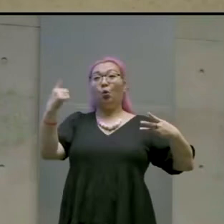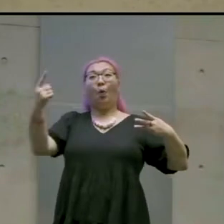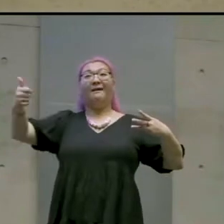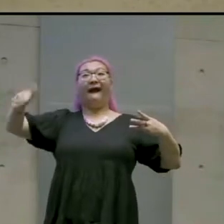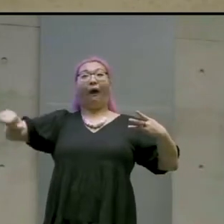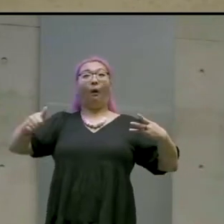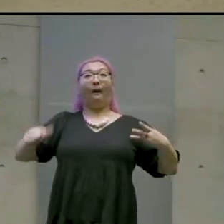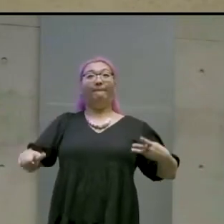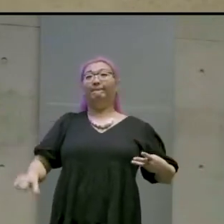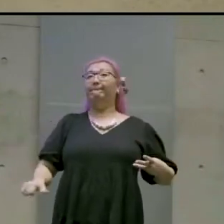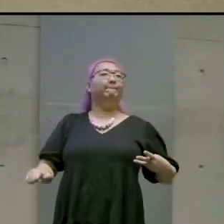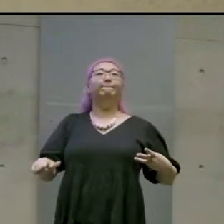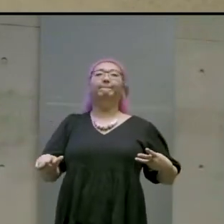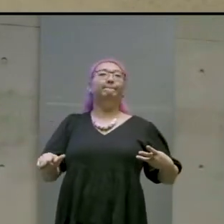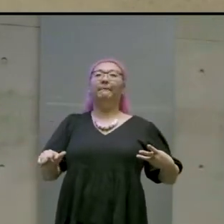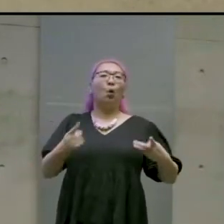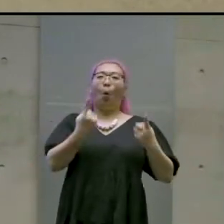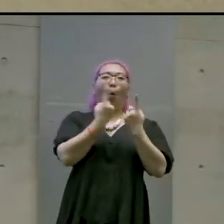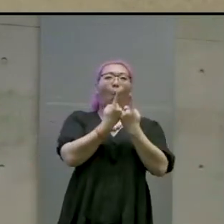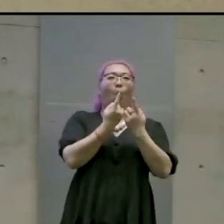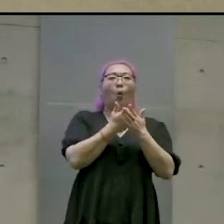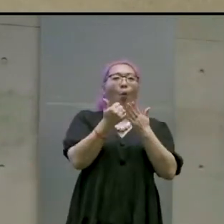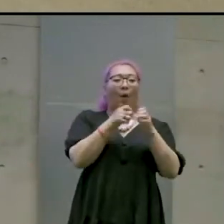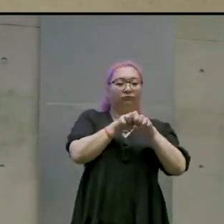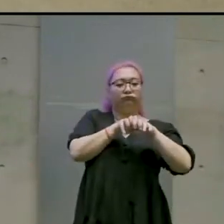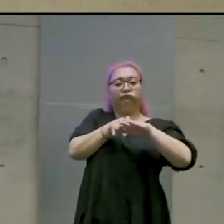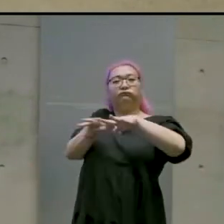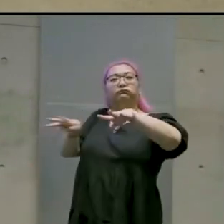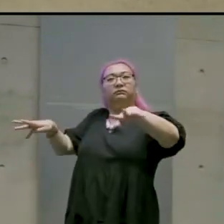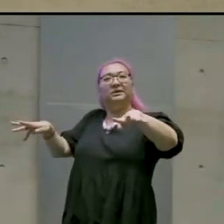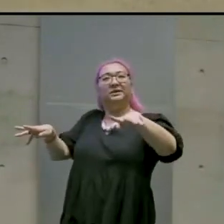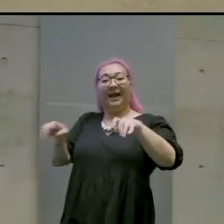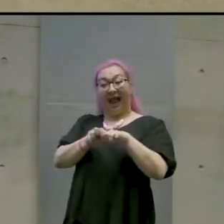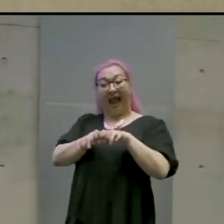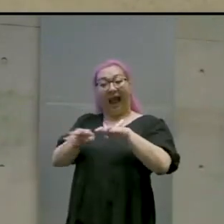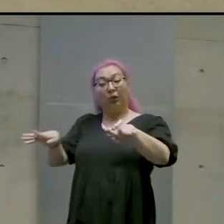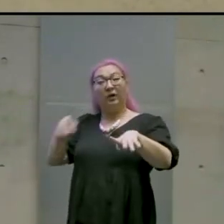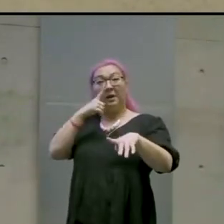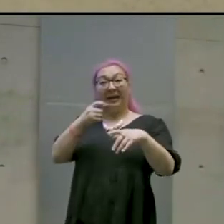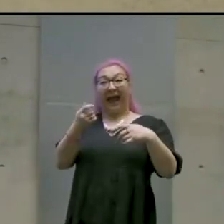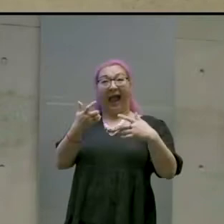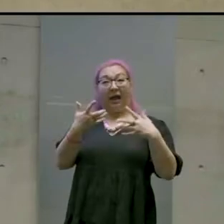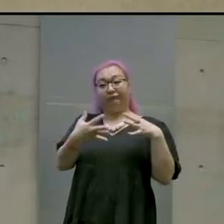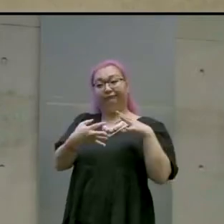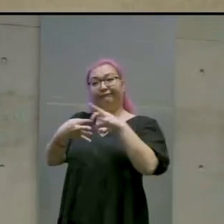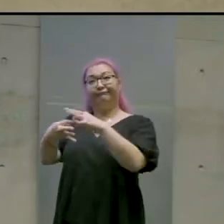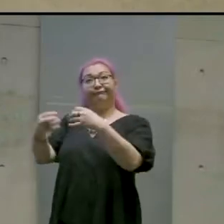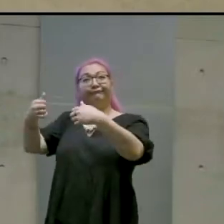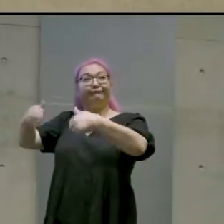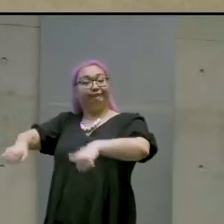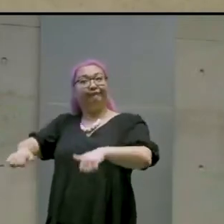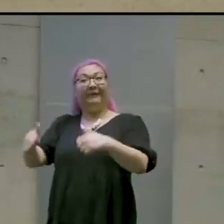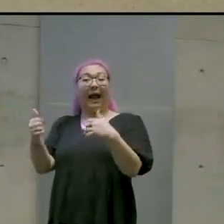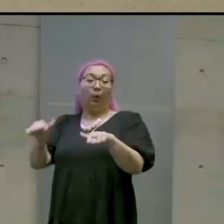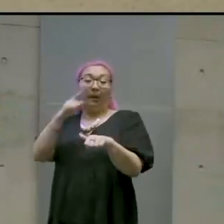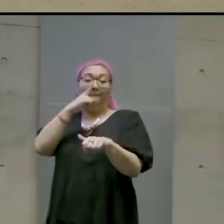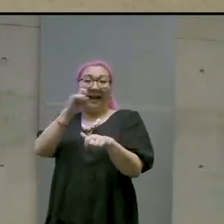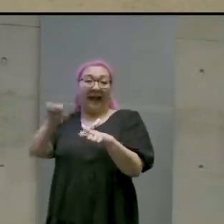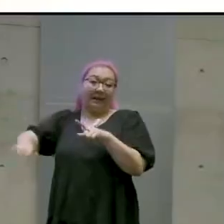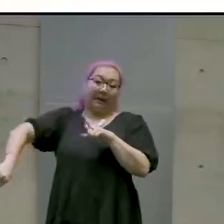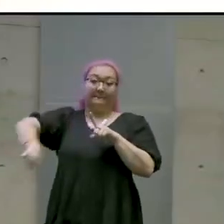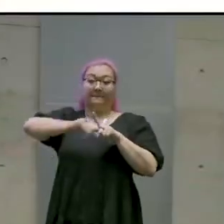about branching content. There are lots of different ways in which outcomes can have an impact within the